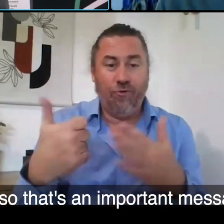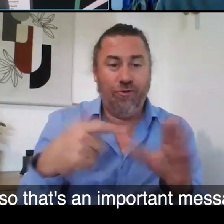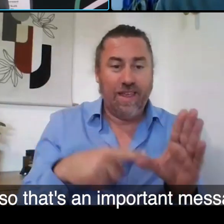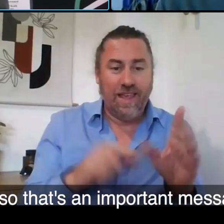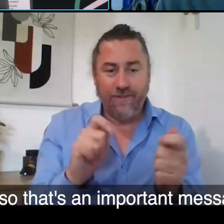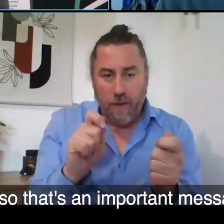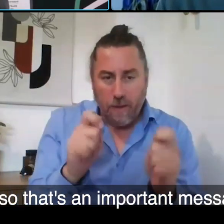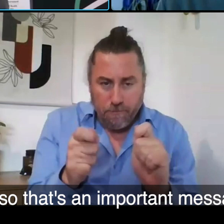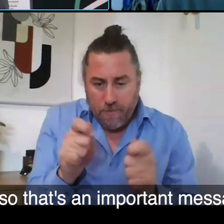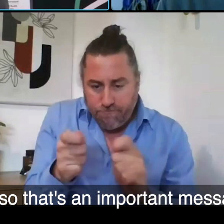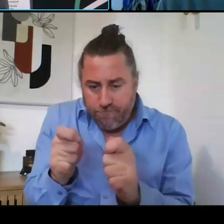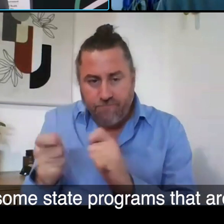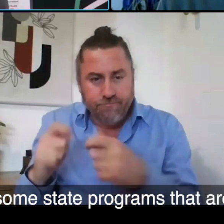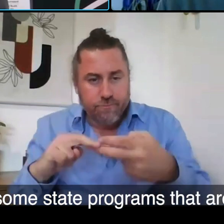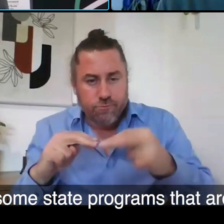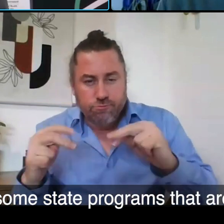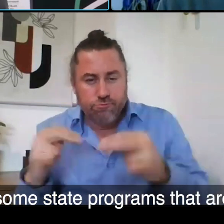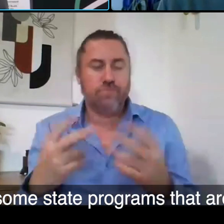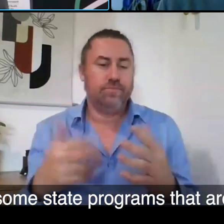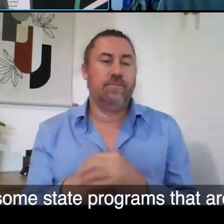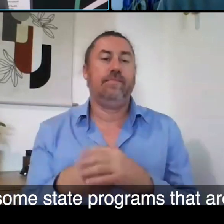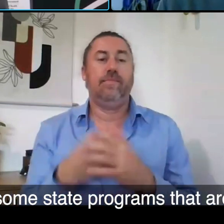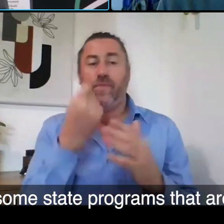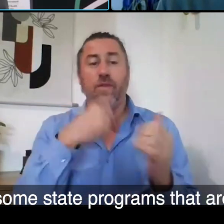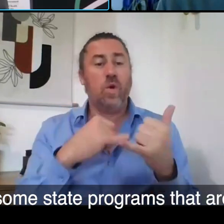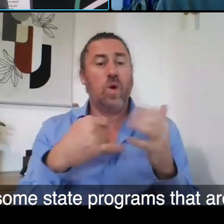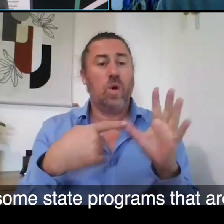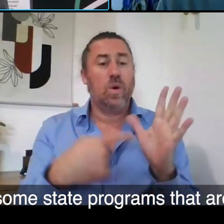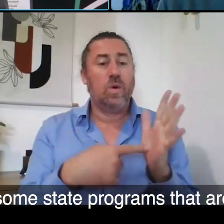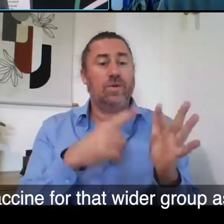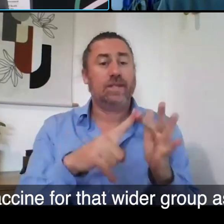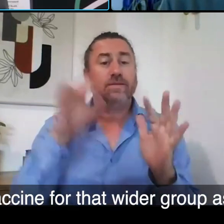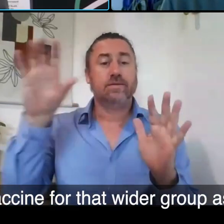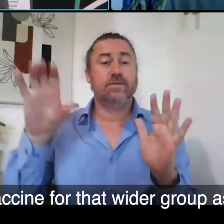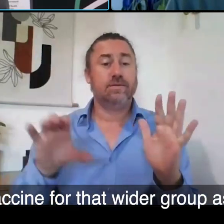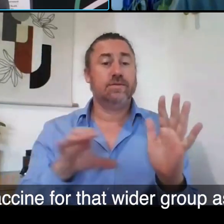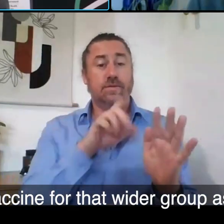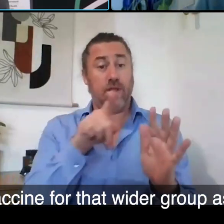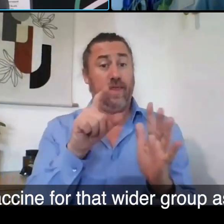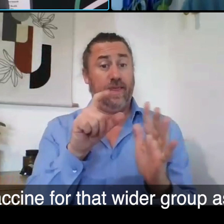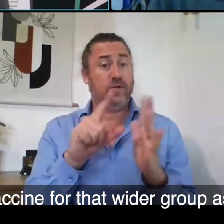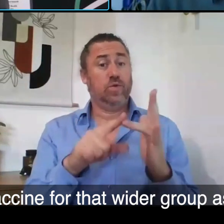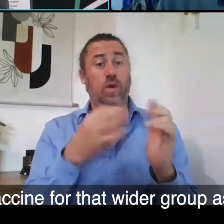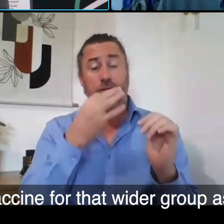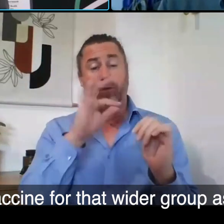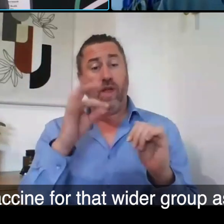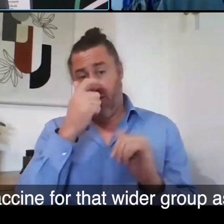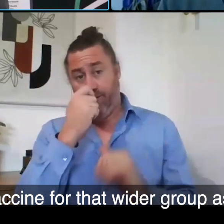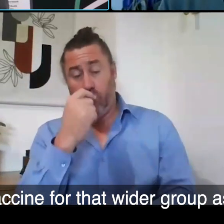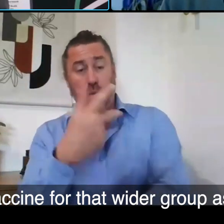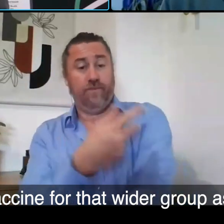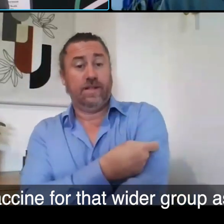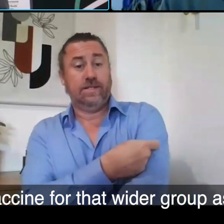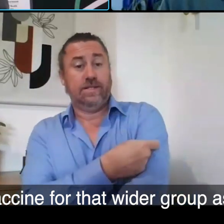an important message. There are some state programs that are providing free flu vaccine for that wider group